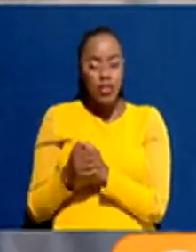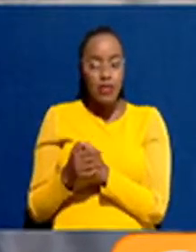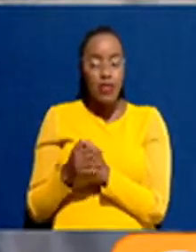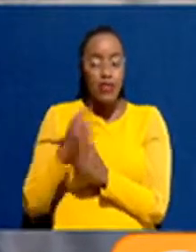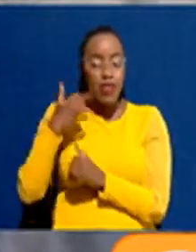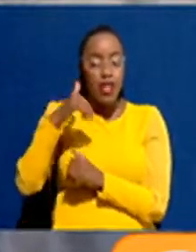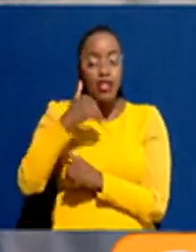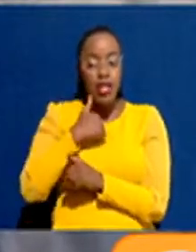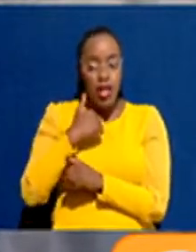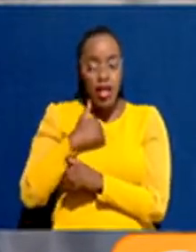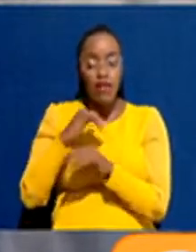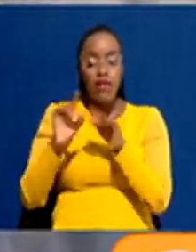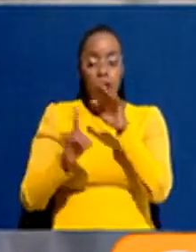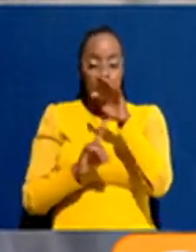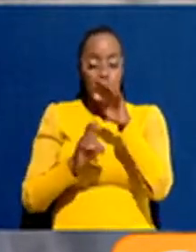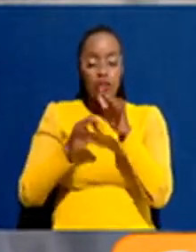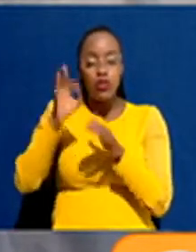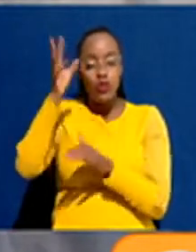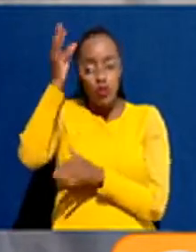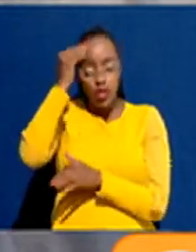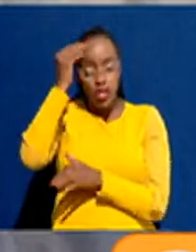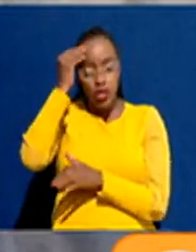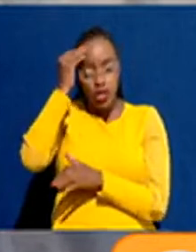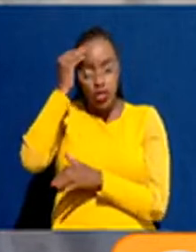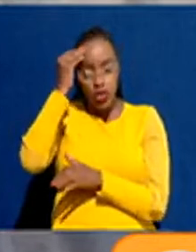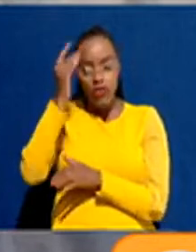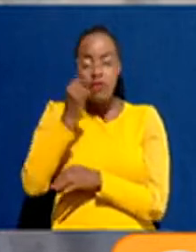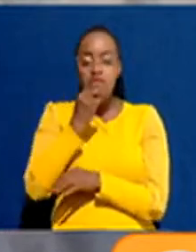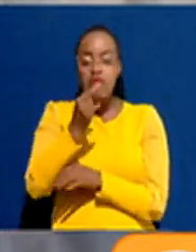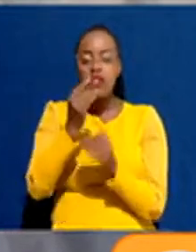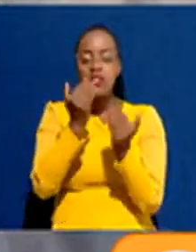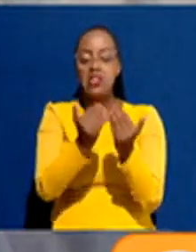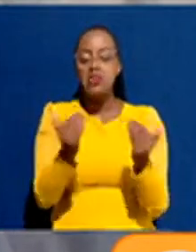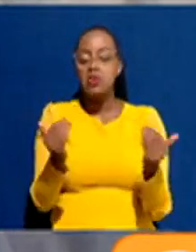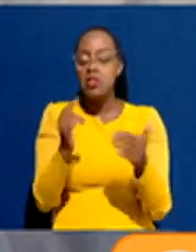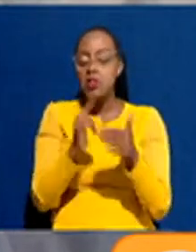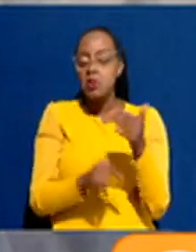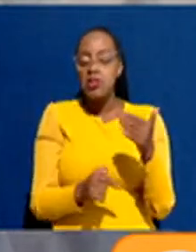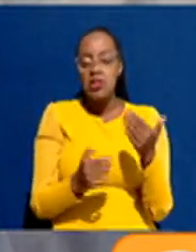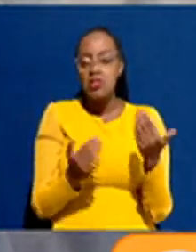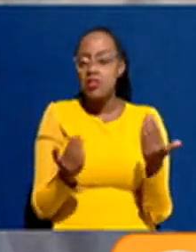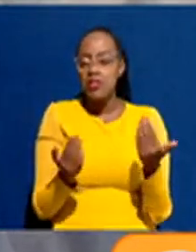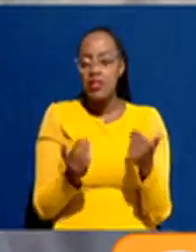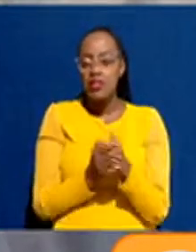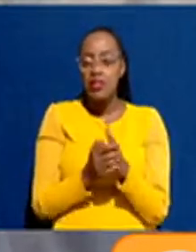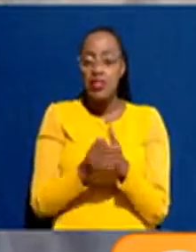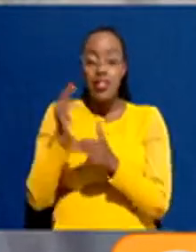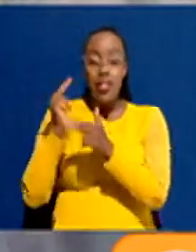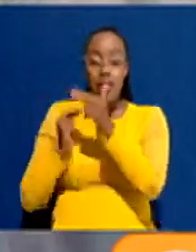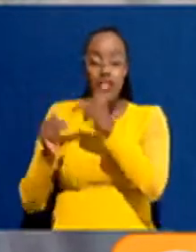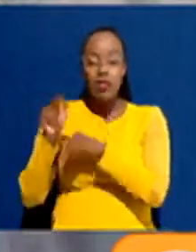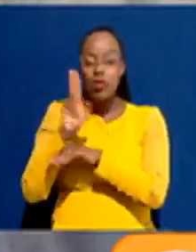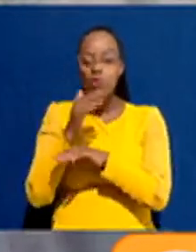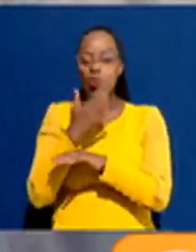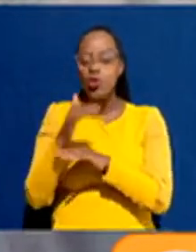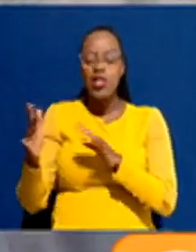And we have had ministers of education telling children that history is